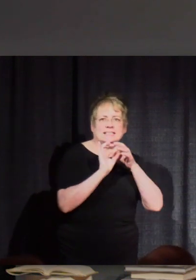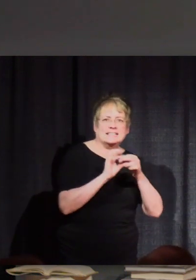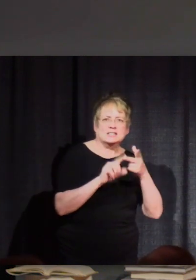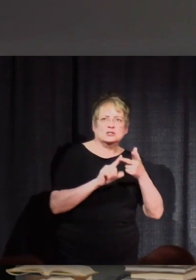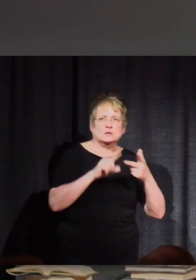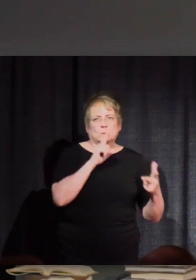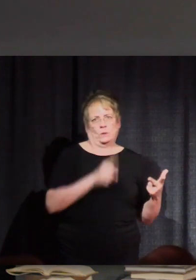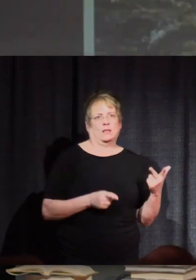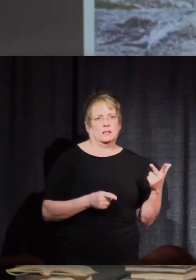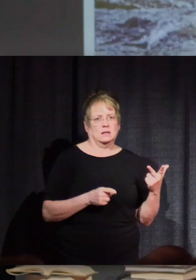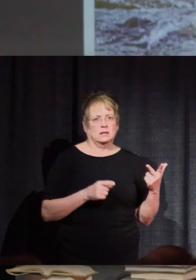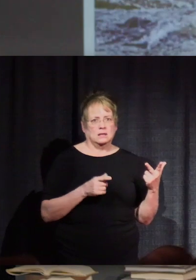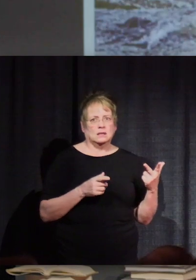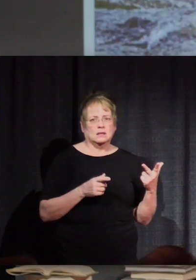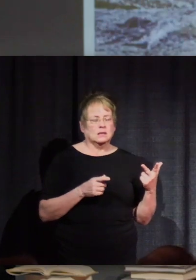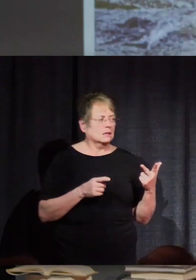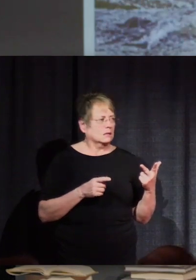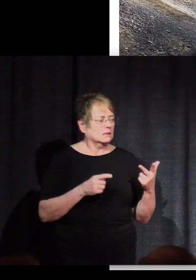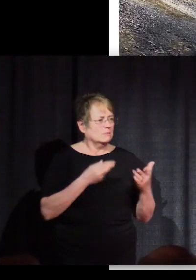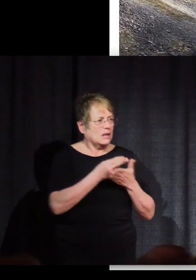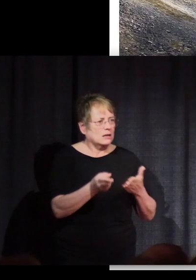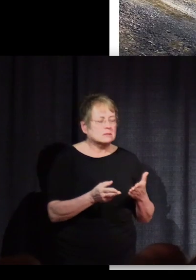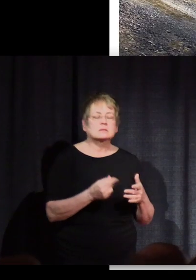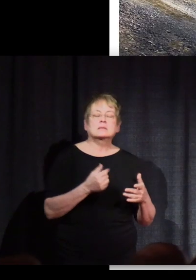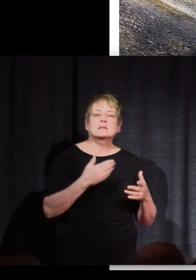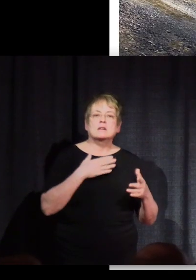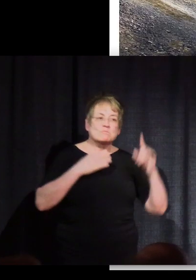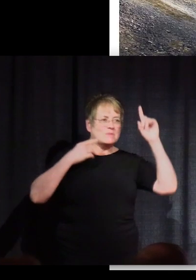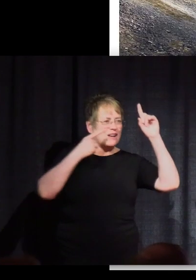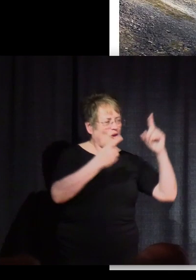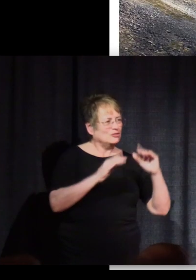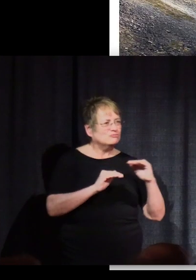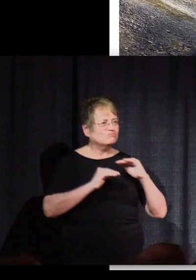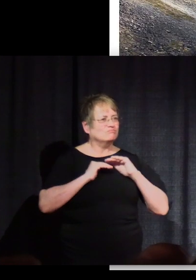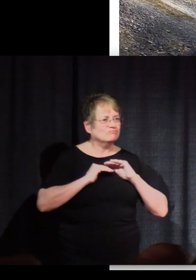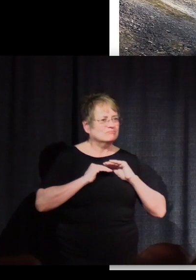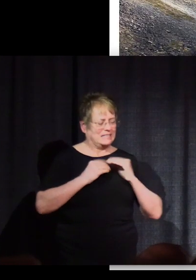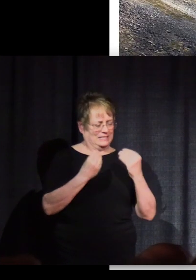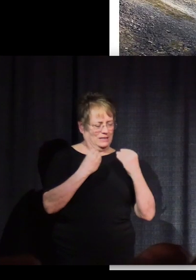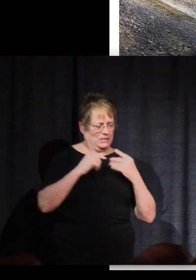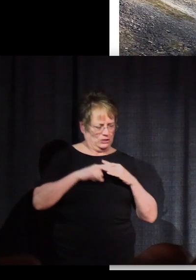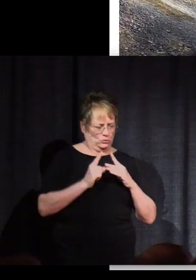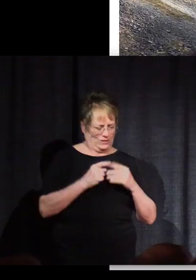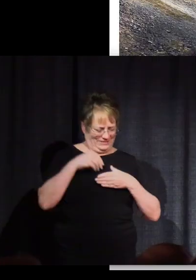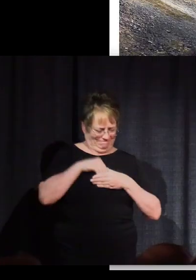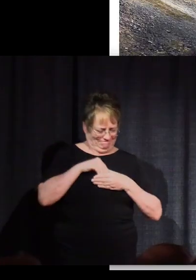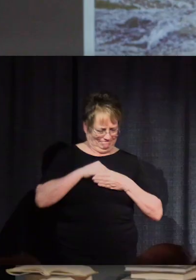authenticity. And my pursuit of fulfillment has taught me that it starts from within.